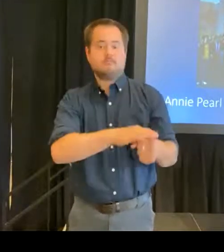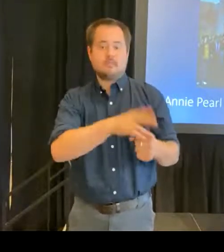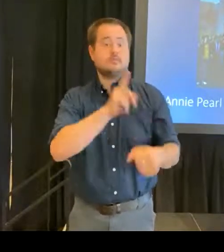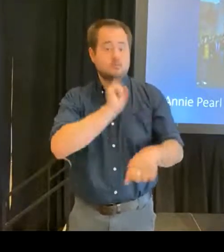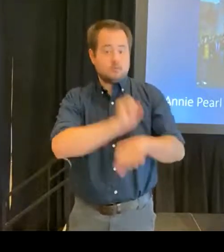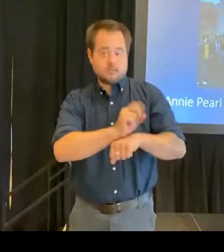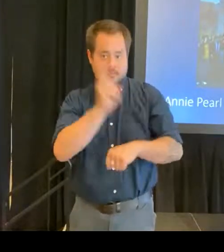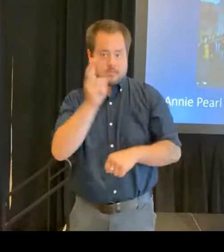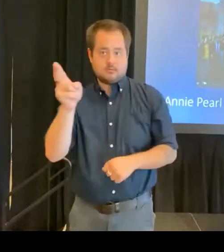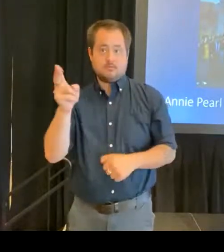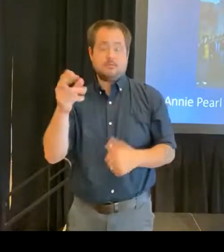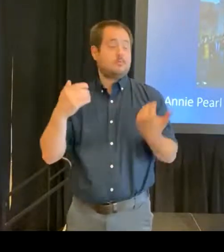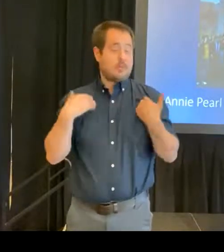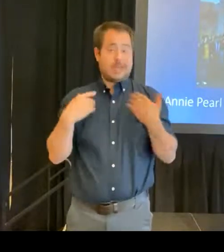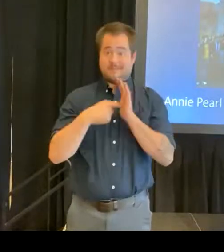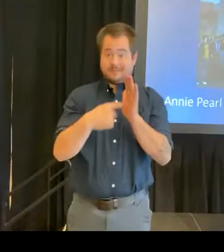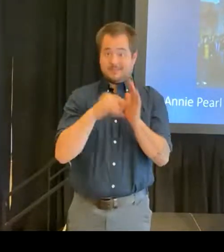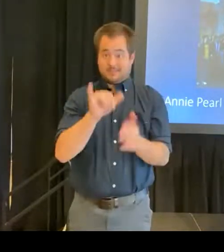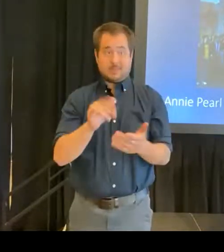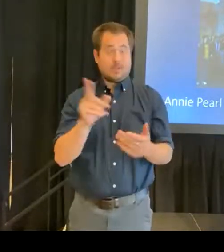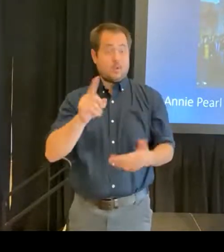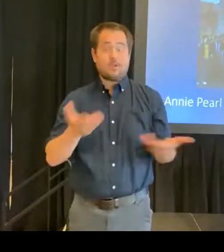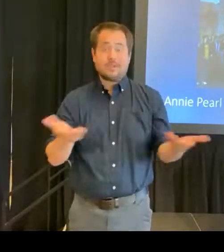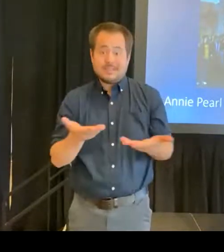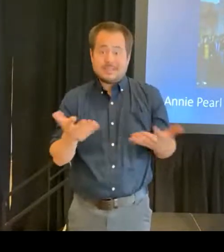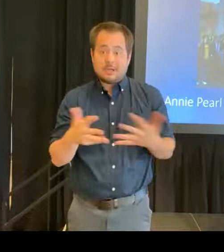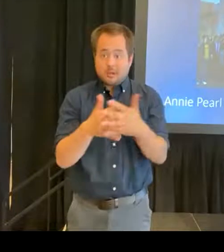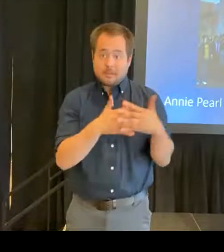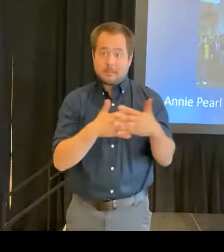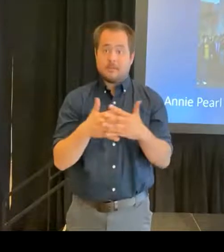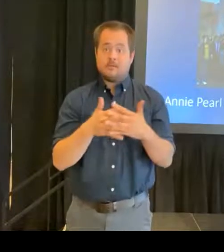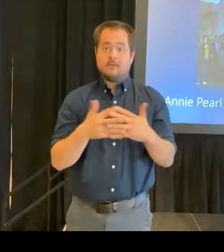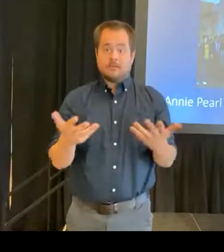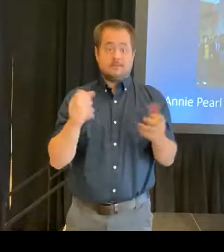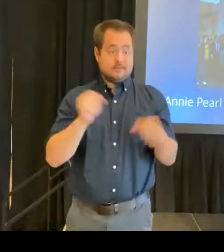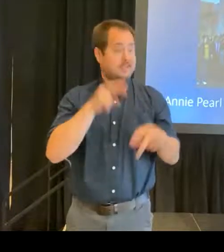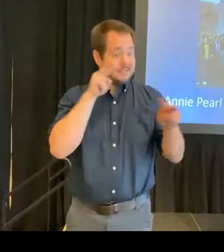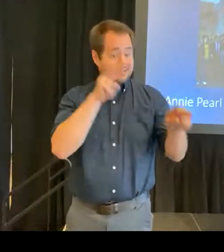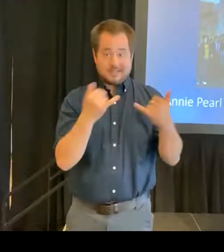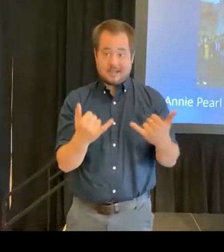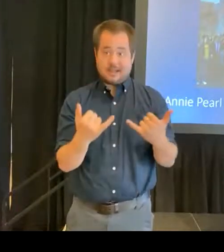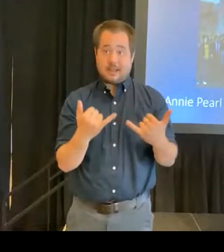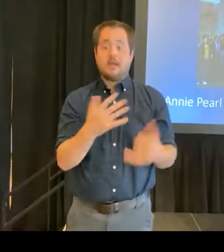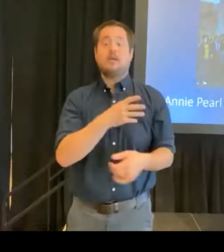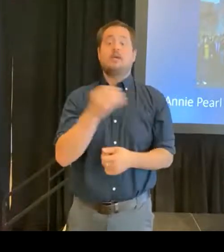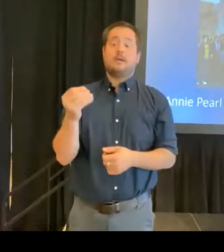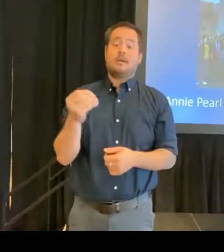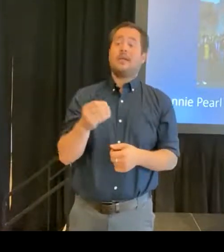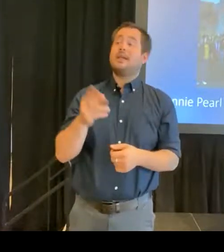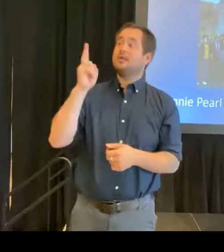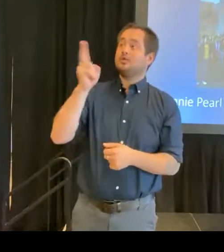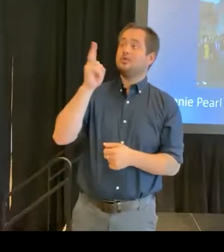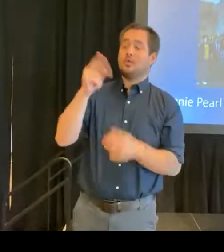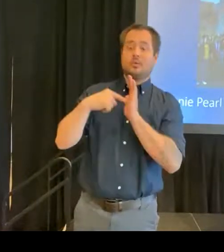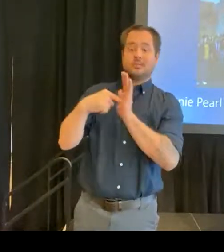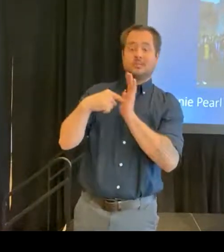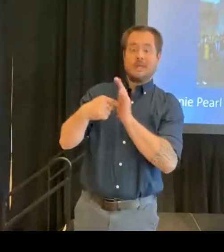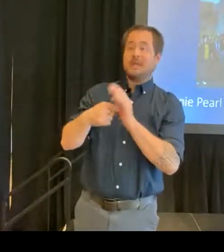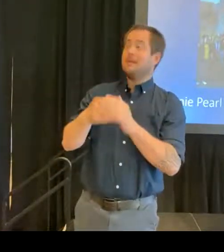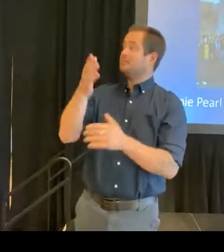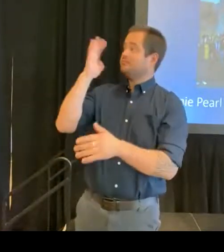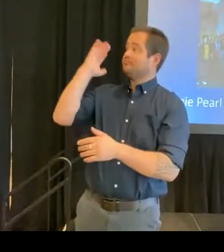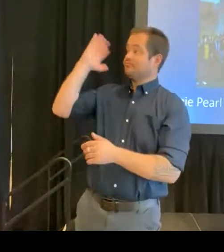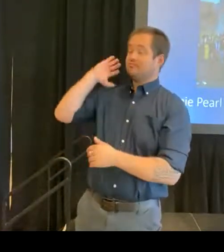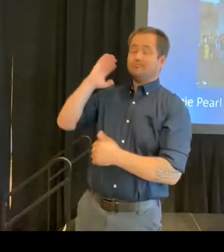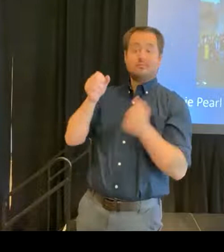have examples of that in the United States right now that we can go to. And we have historical examples of that in the United States